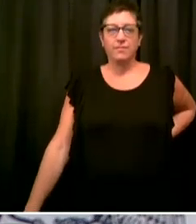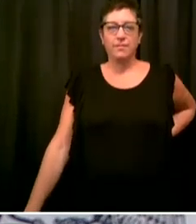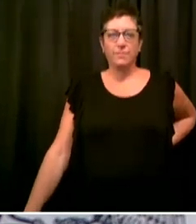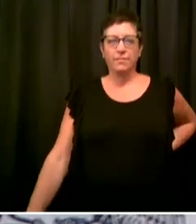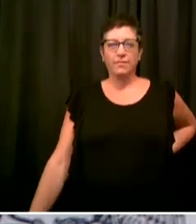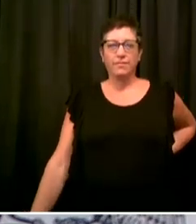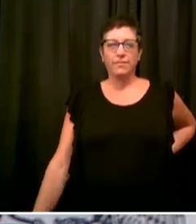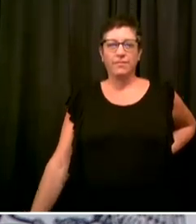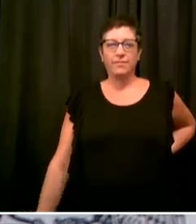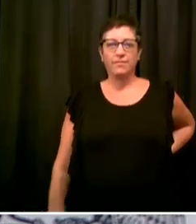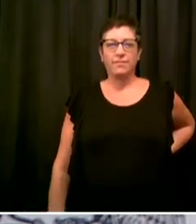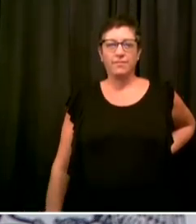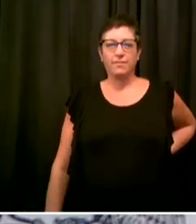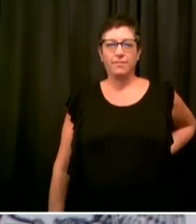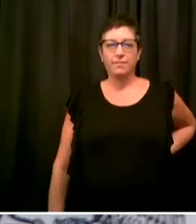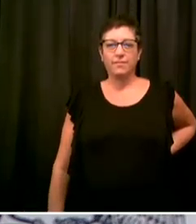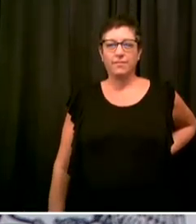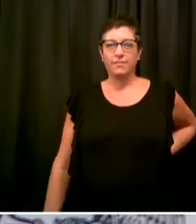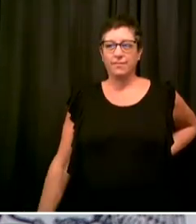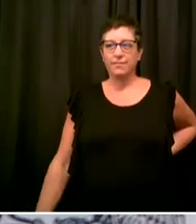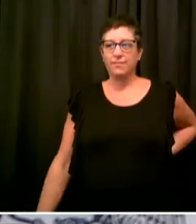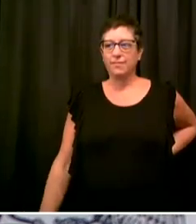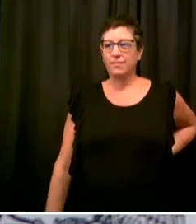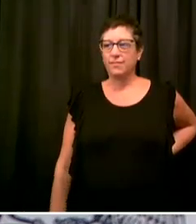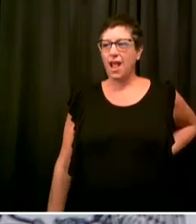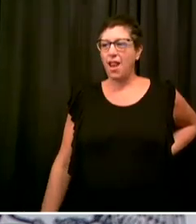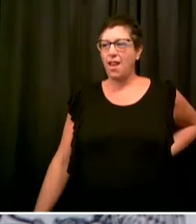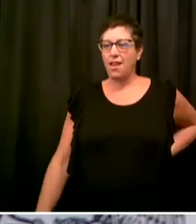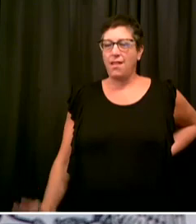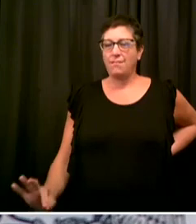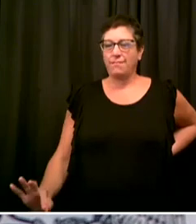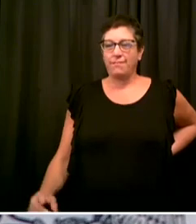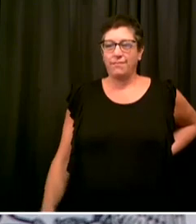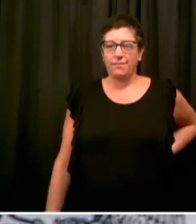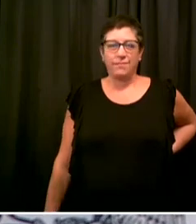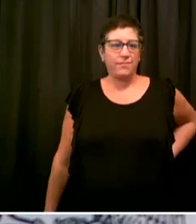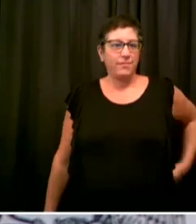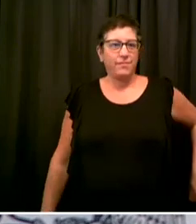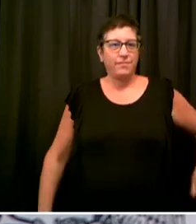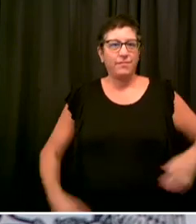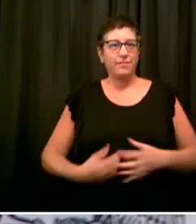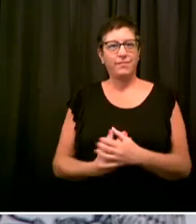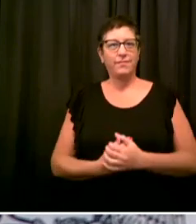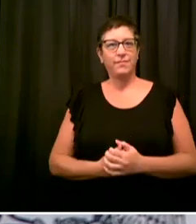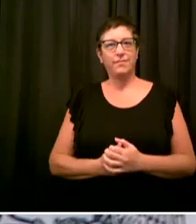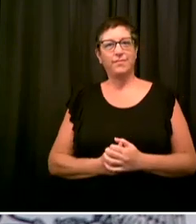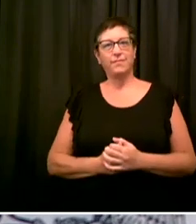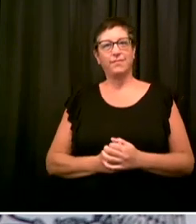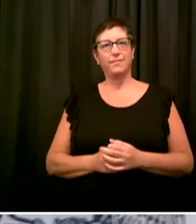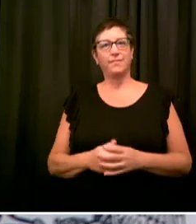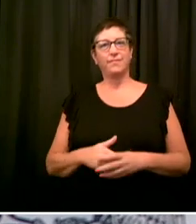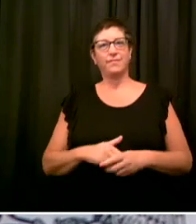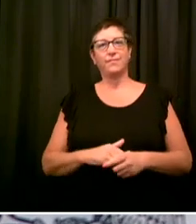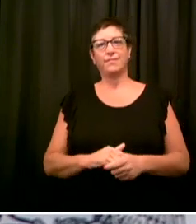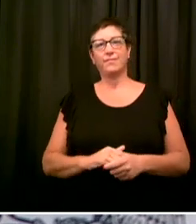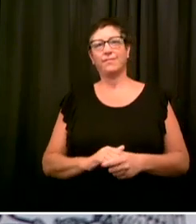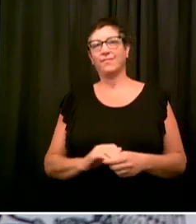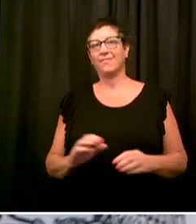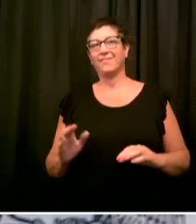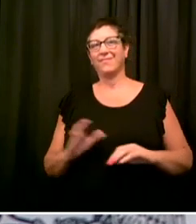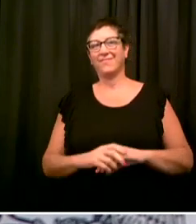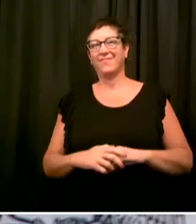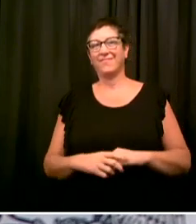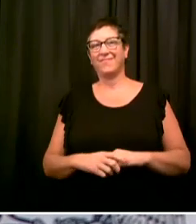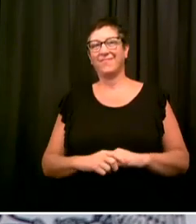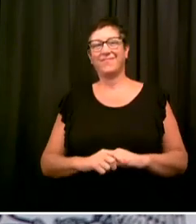de que el virus se propaga menos en el aire libre. Por eso, las escuelas tendrán